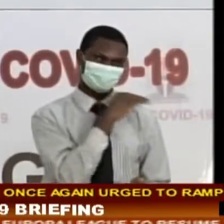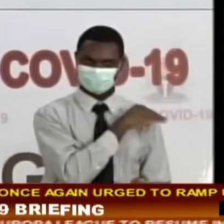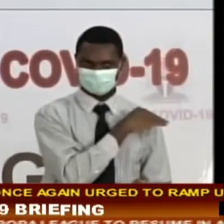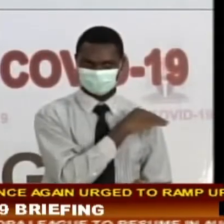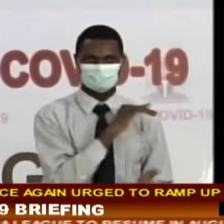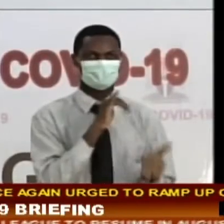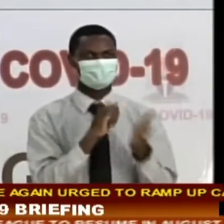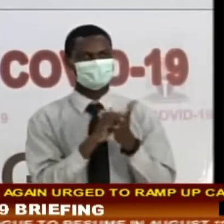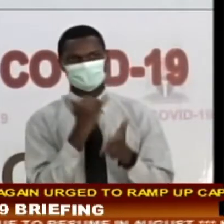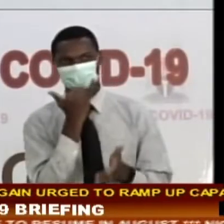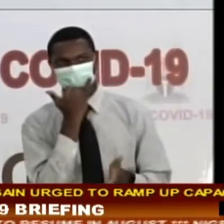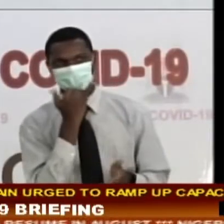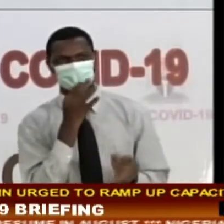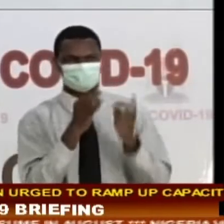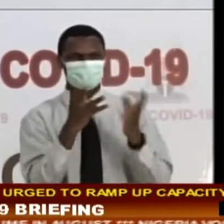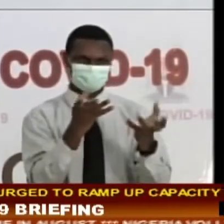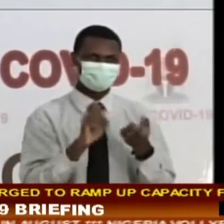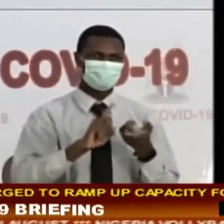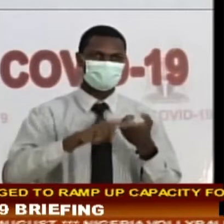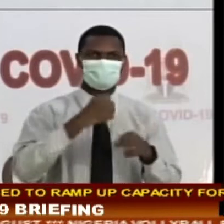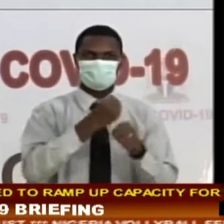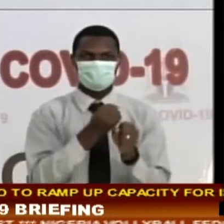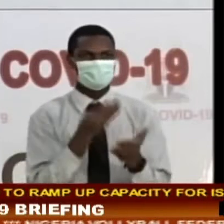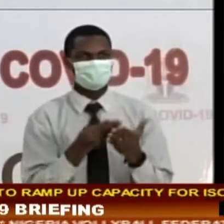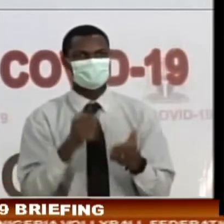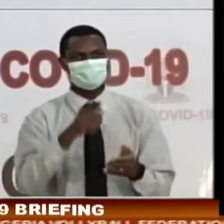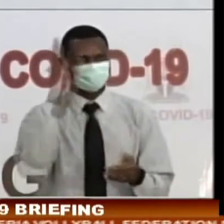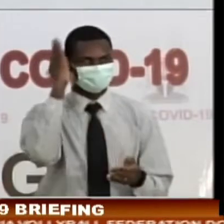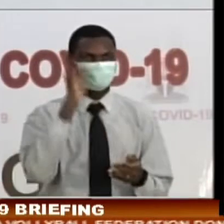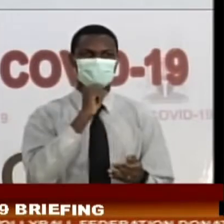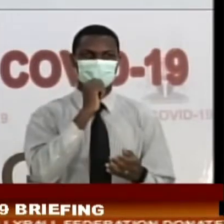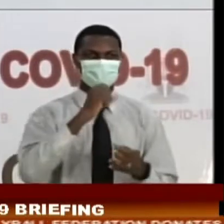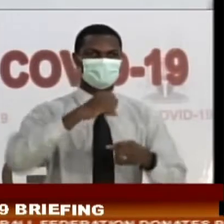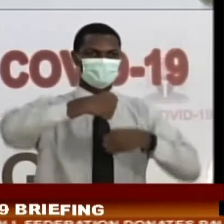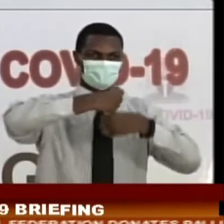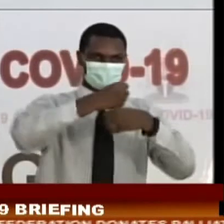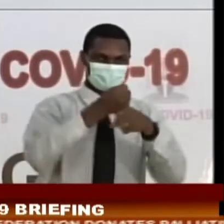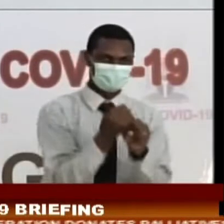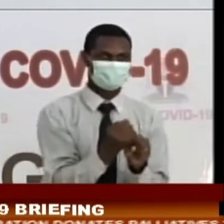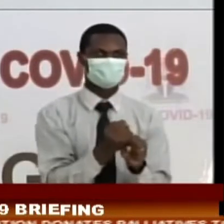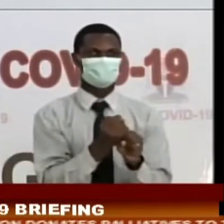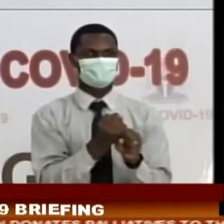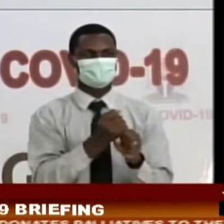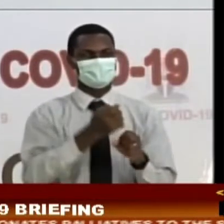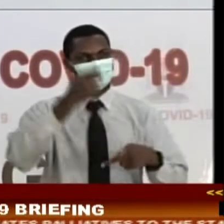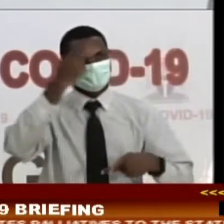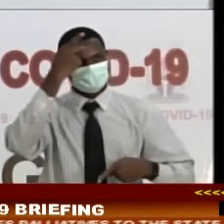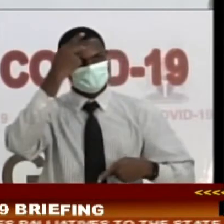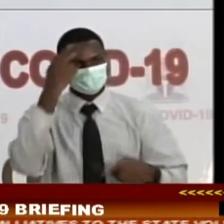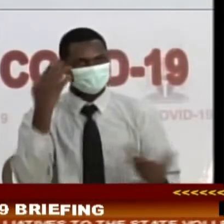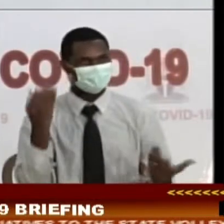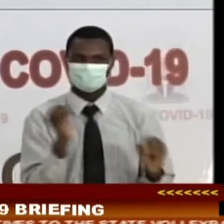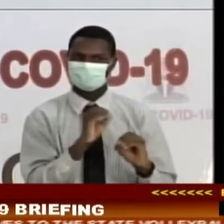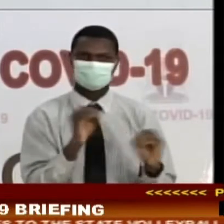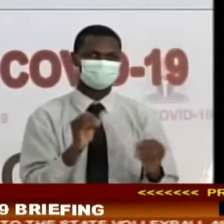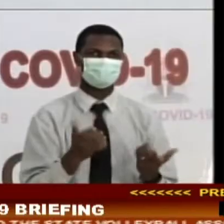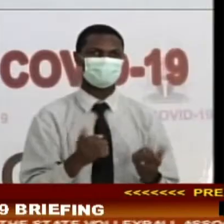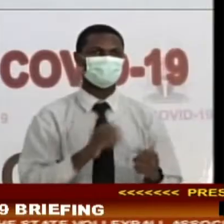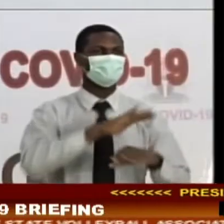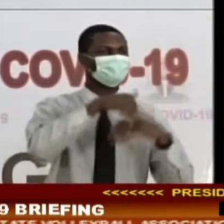start by creating a pandemic it's the last thing you need um in addition to that almost every country in the